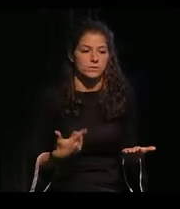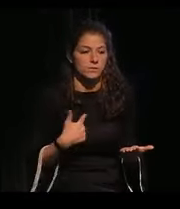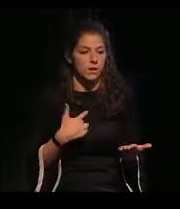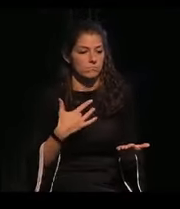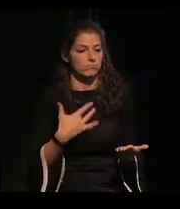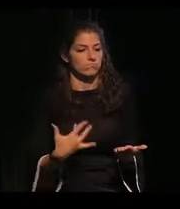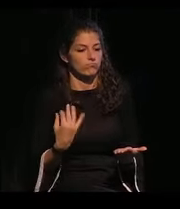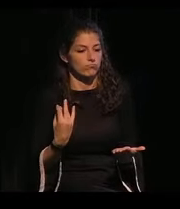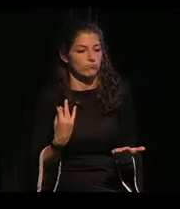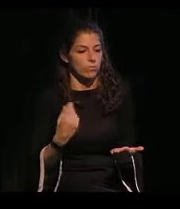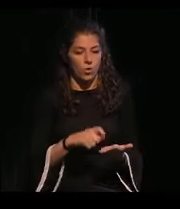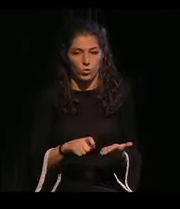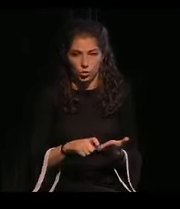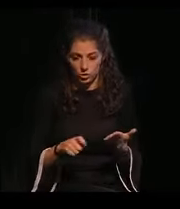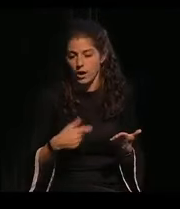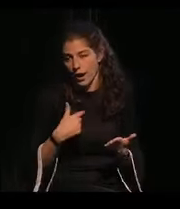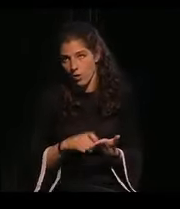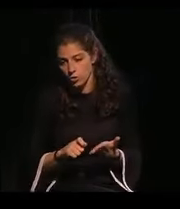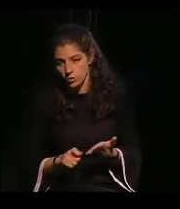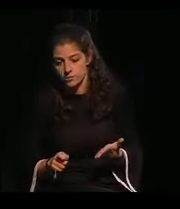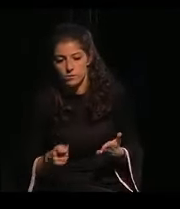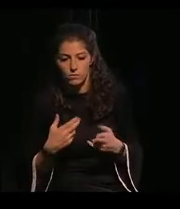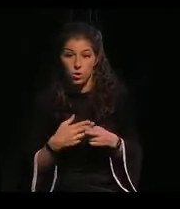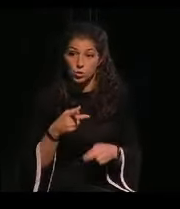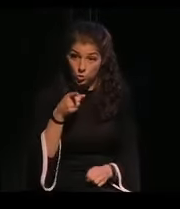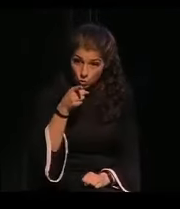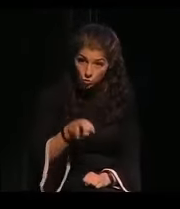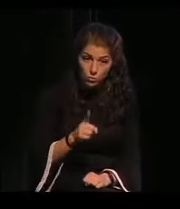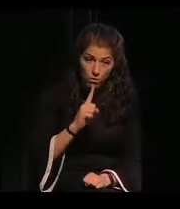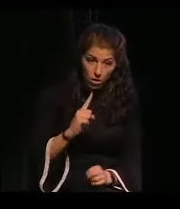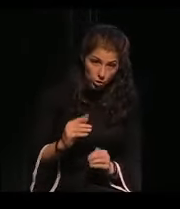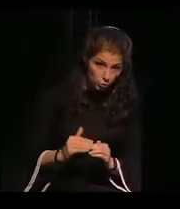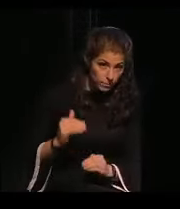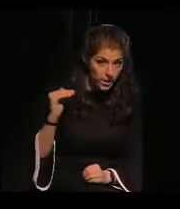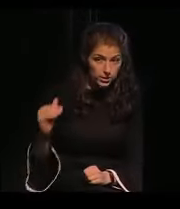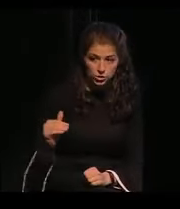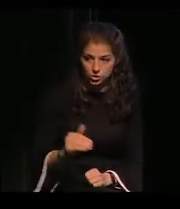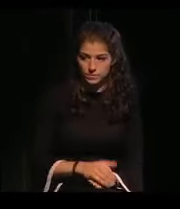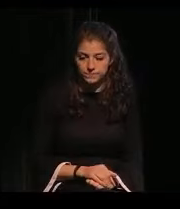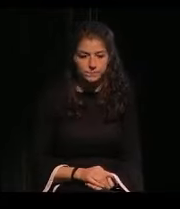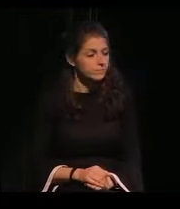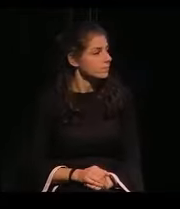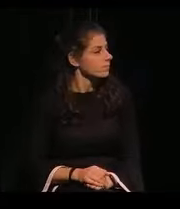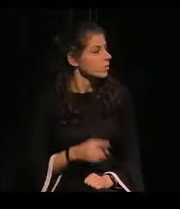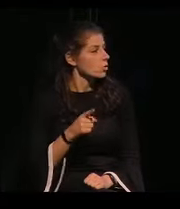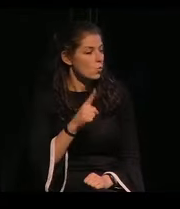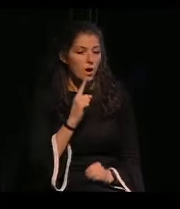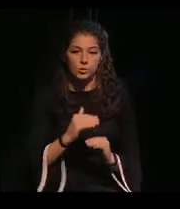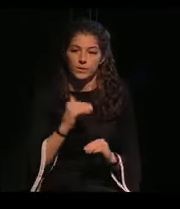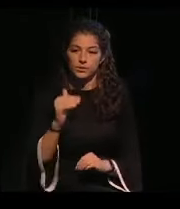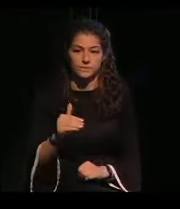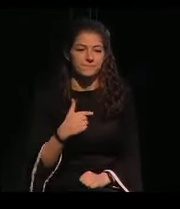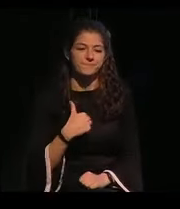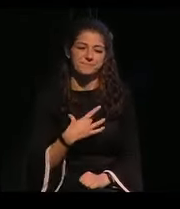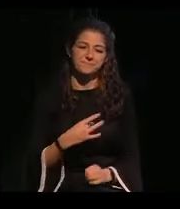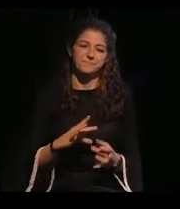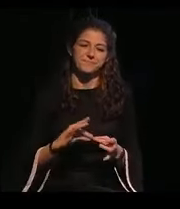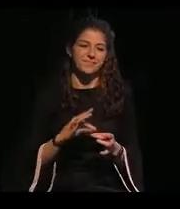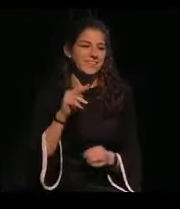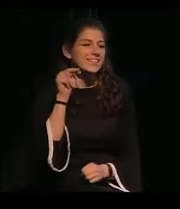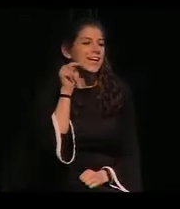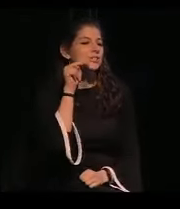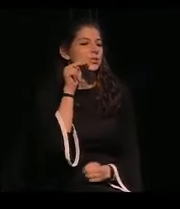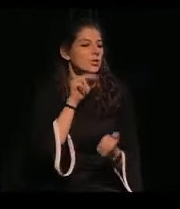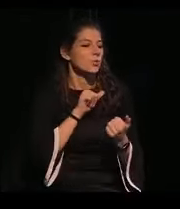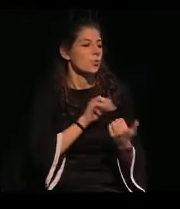authored. And it's entitled, You Are Too Much. You are too much. I like to say the Nigerian